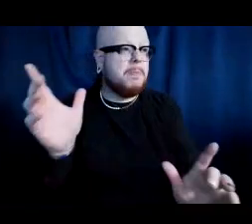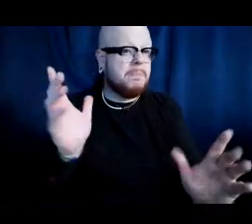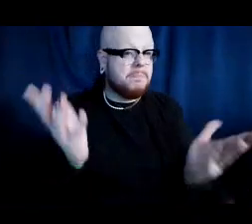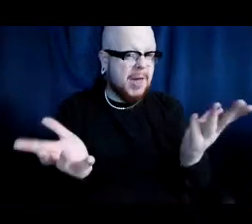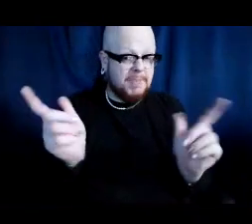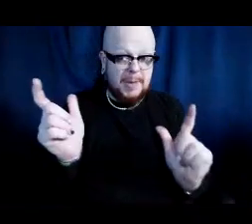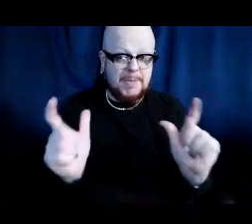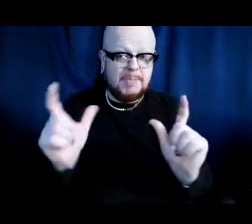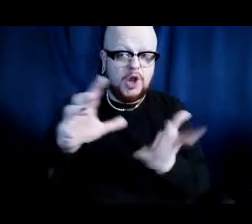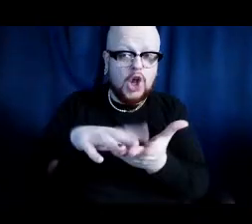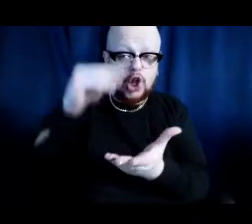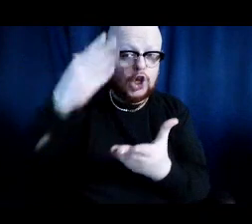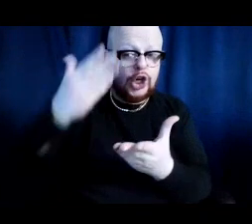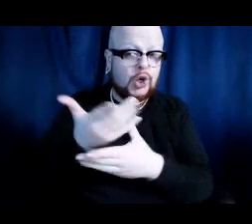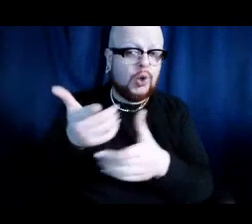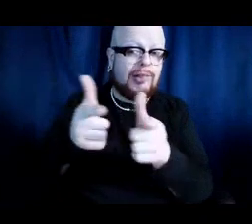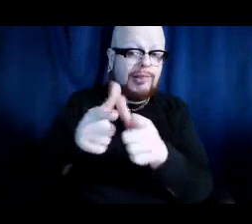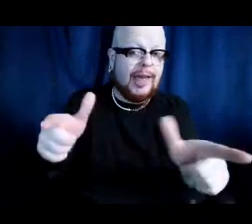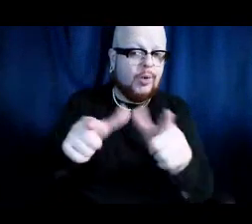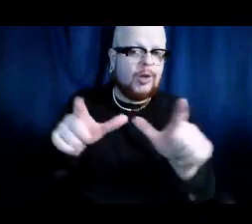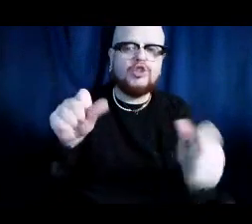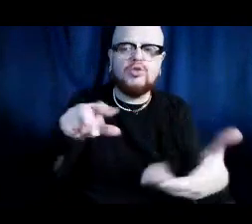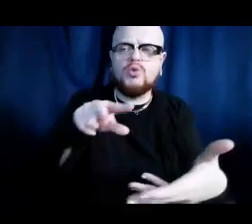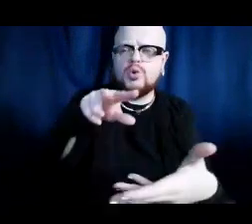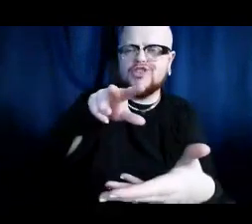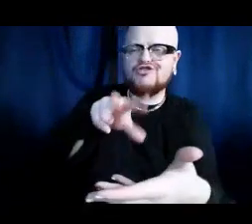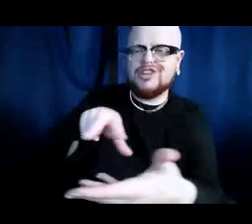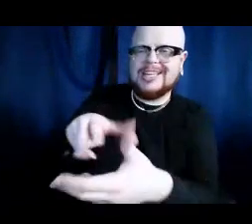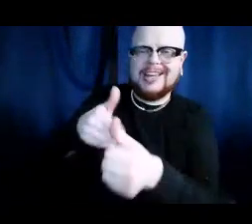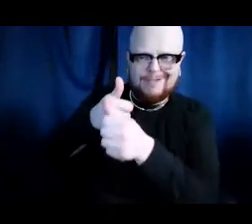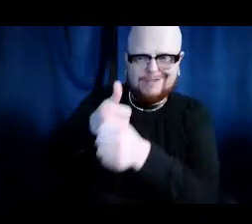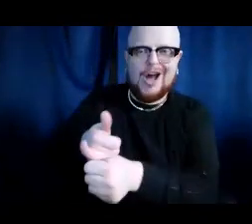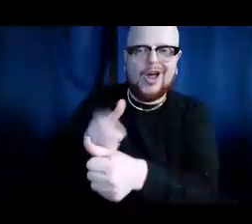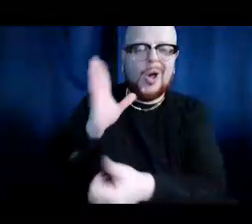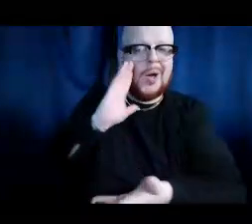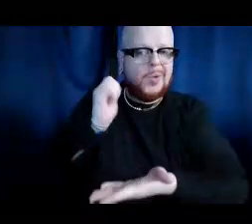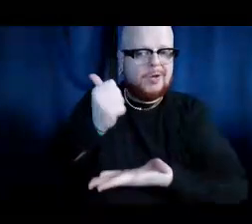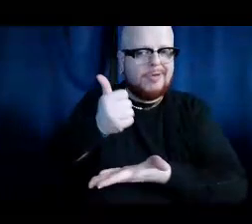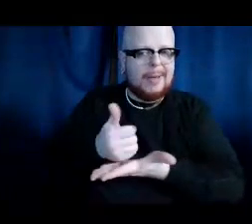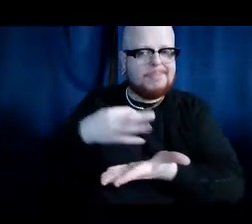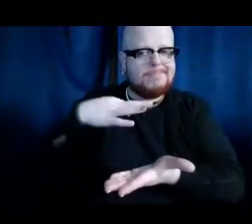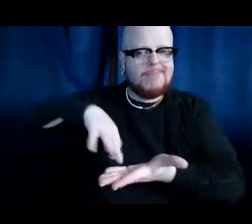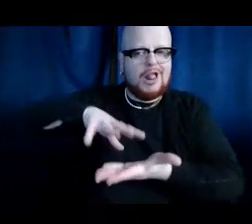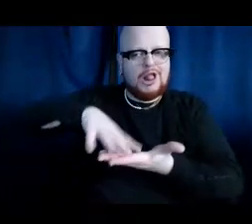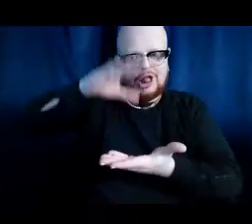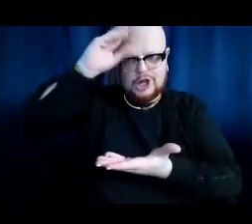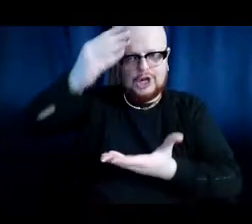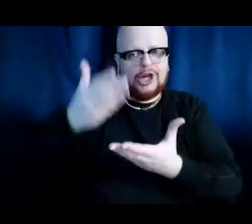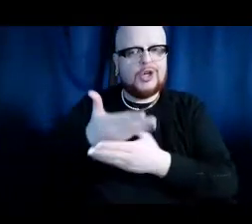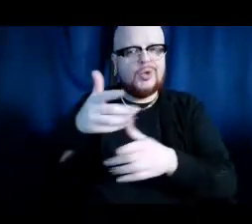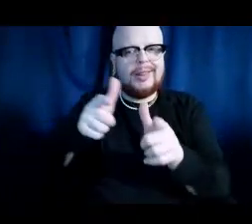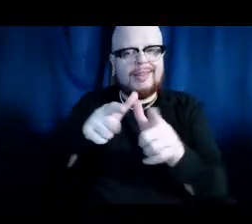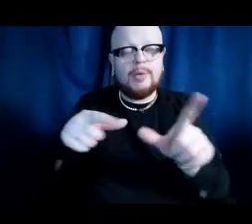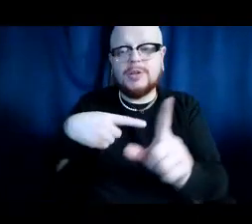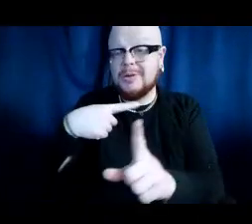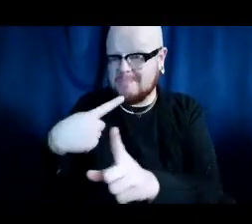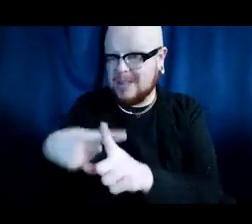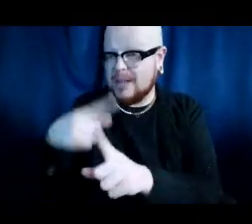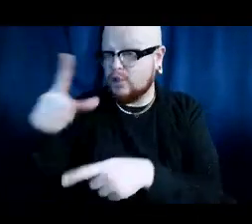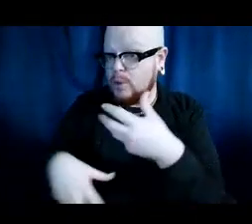with spoken dialogue. And adding captions can improve a video's SEO, making it easier